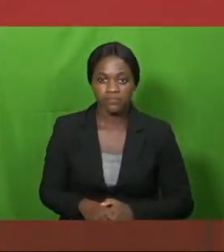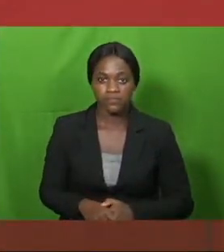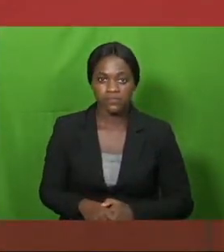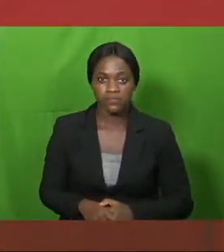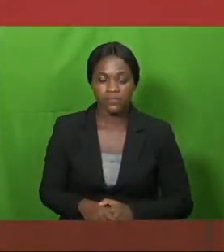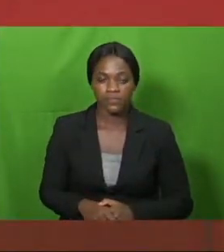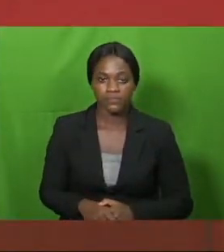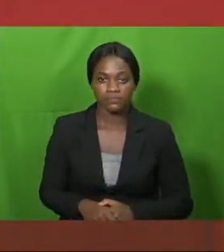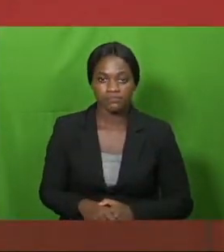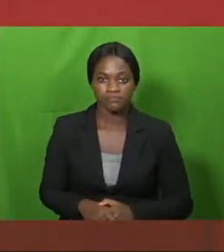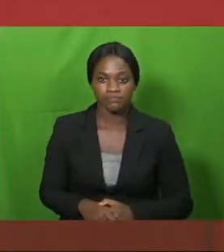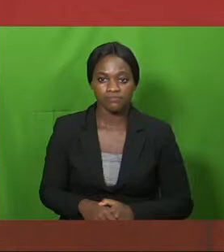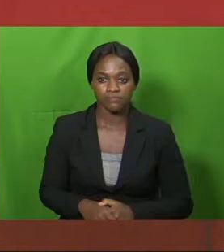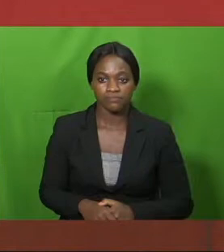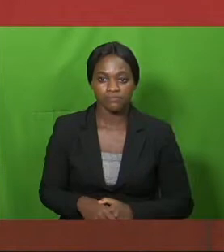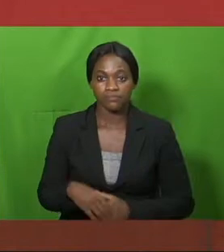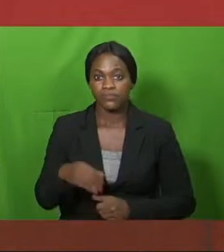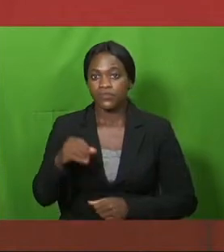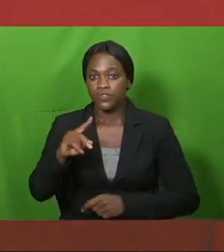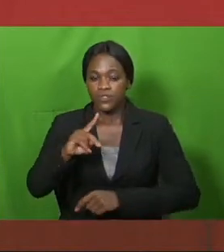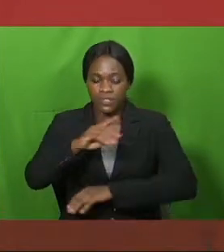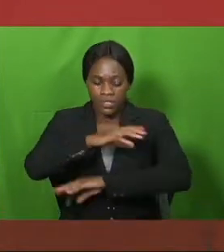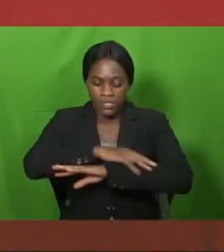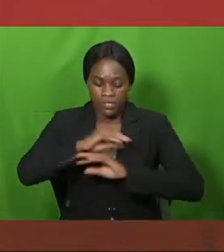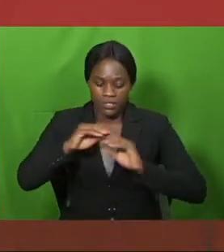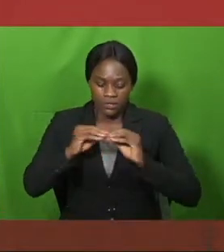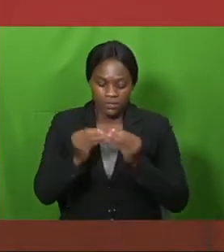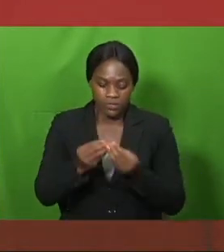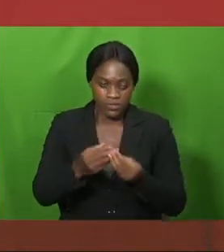So, table, just look at the spacing.